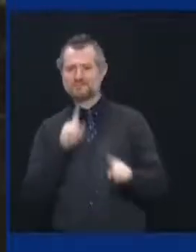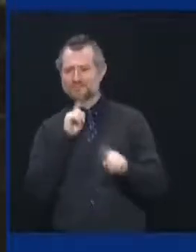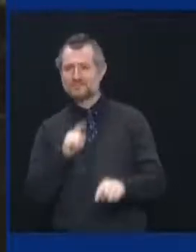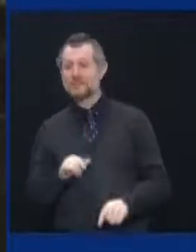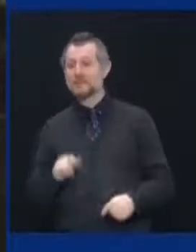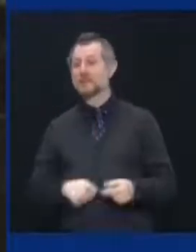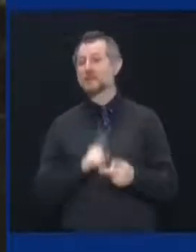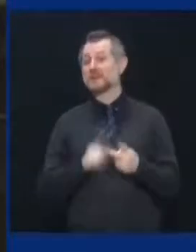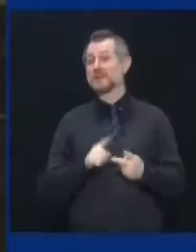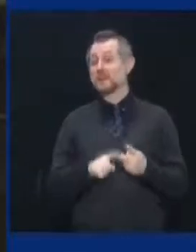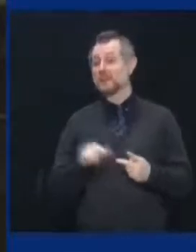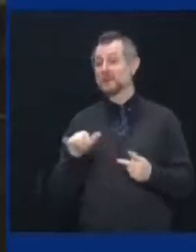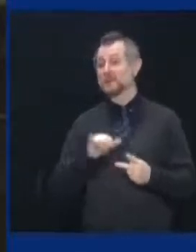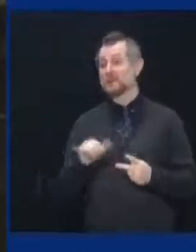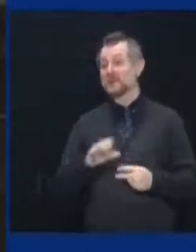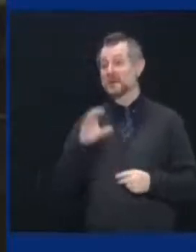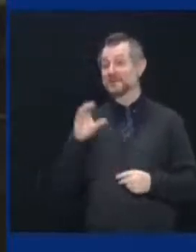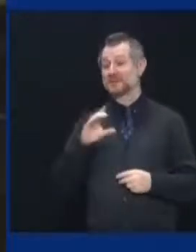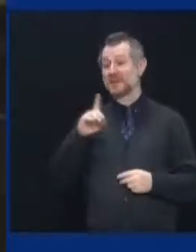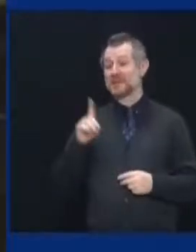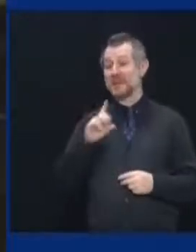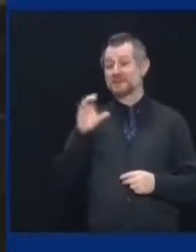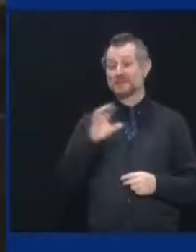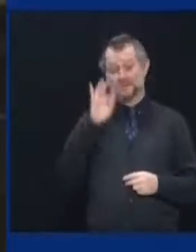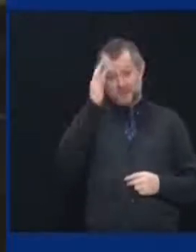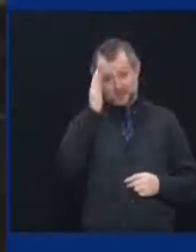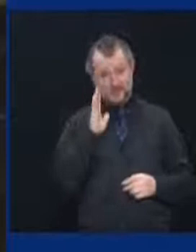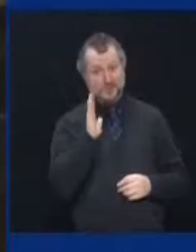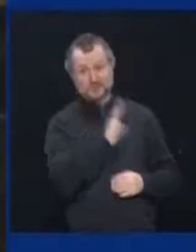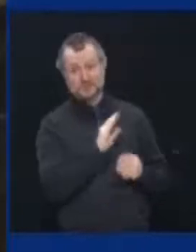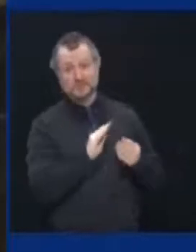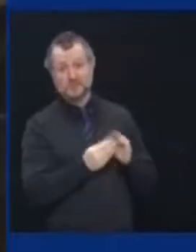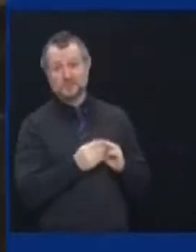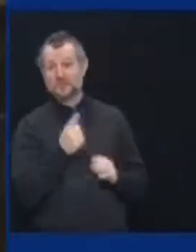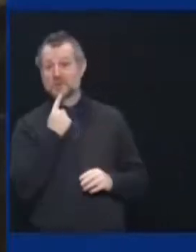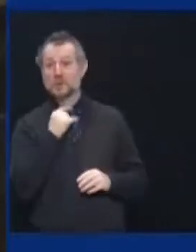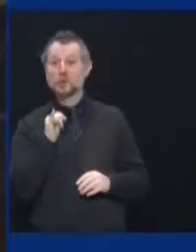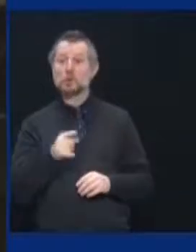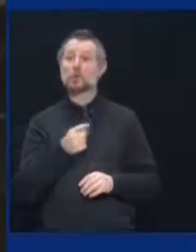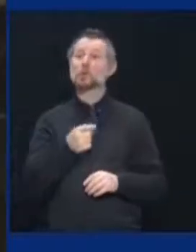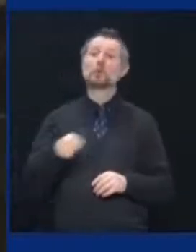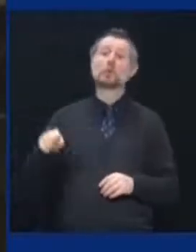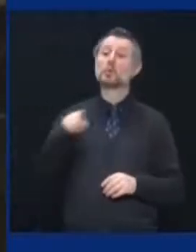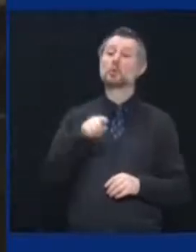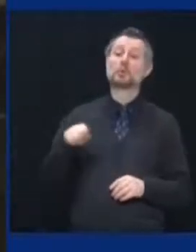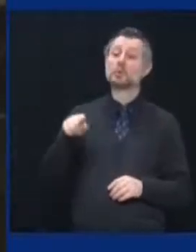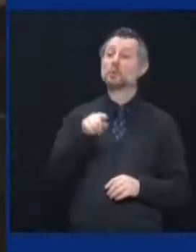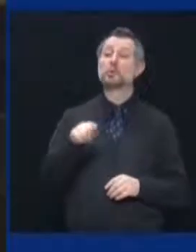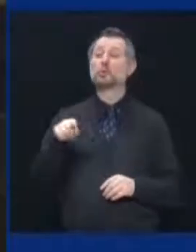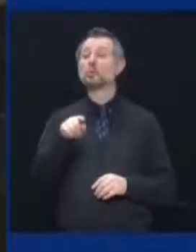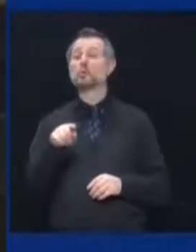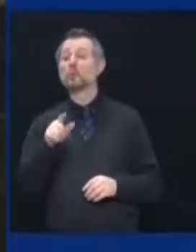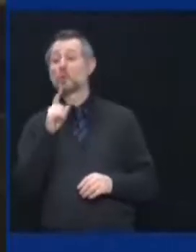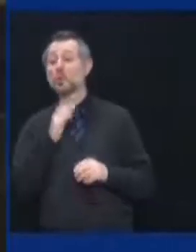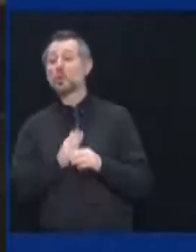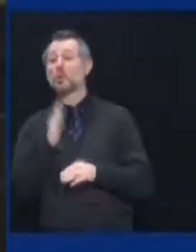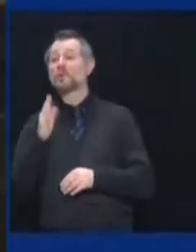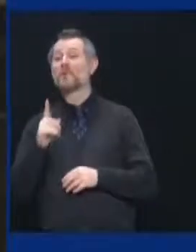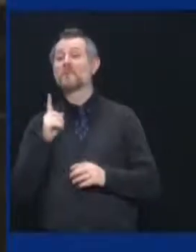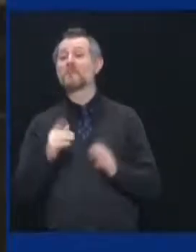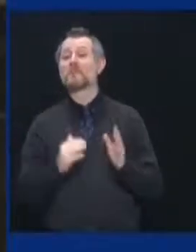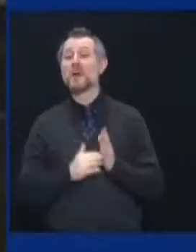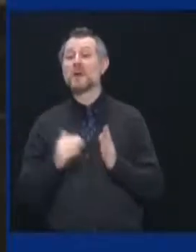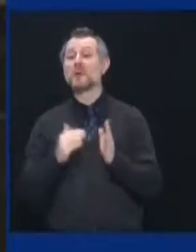also, the CDC numbers are saying that you guys have more than 1 million unused